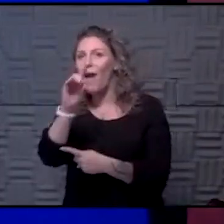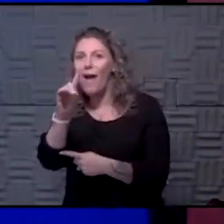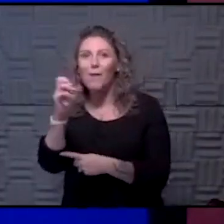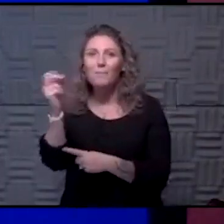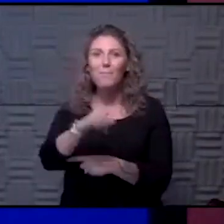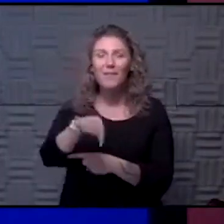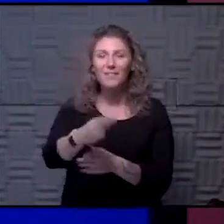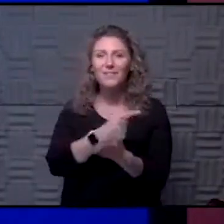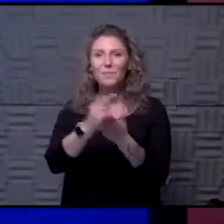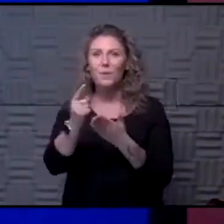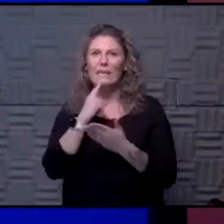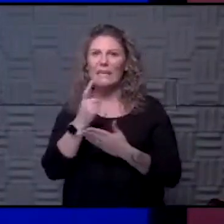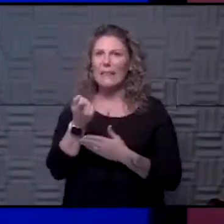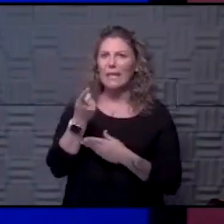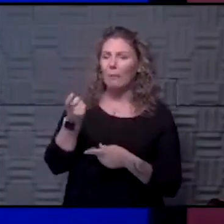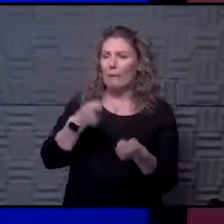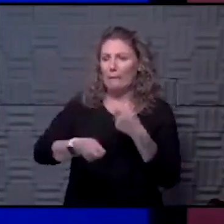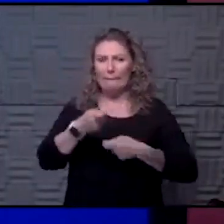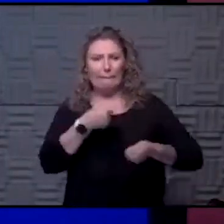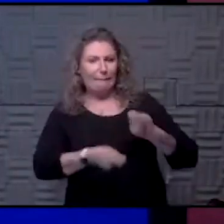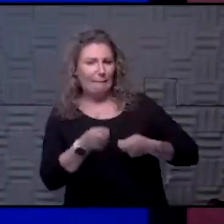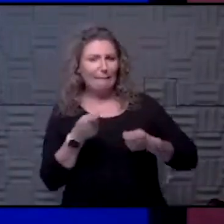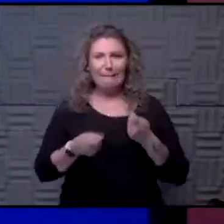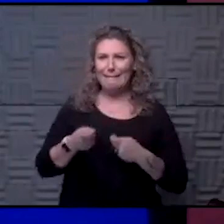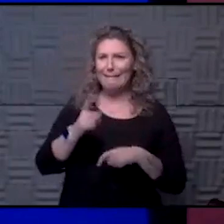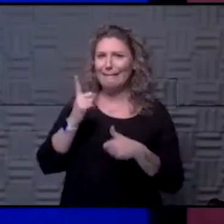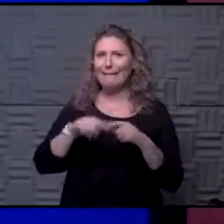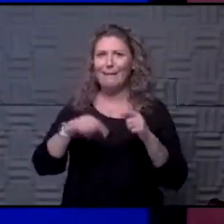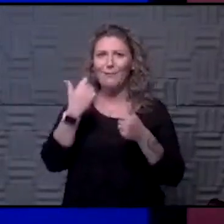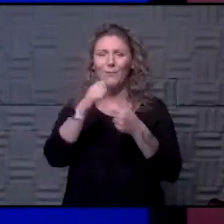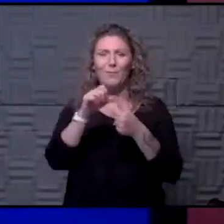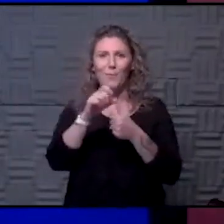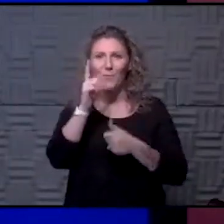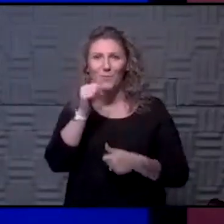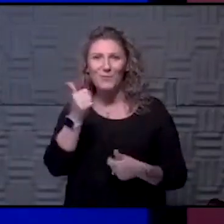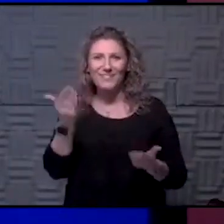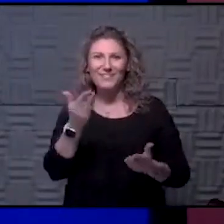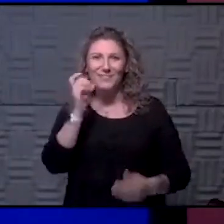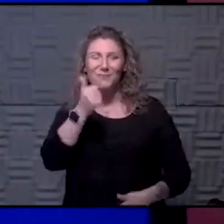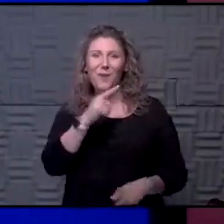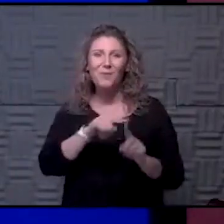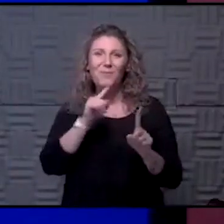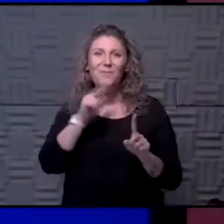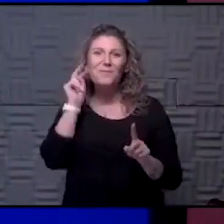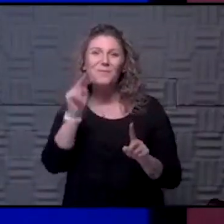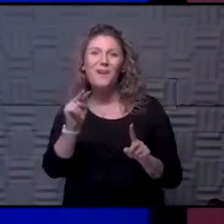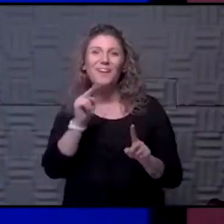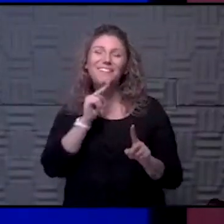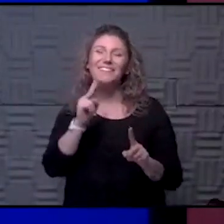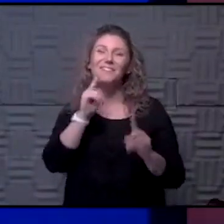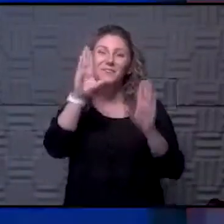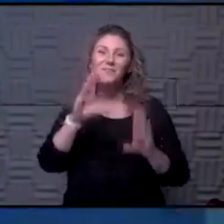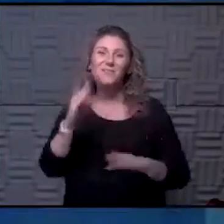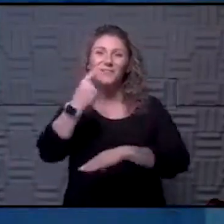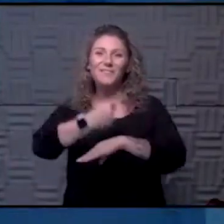a little bit of a musical chairs. I can't remember who's up to bat tomorrow, but tune in to find out. Make it a great day.